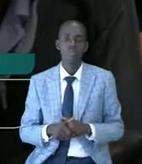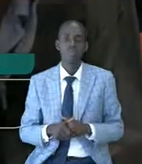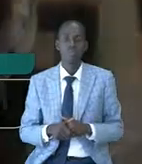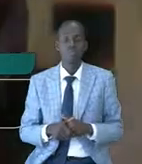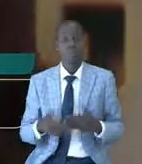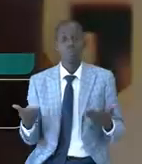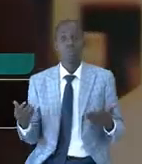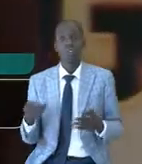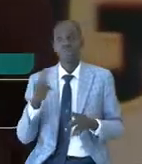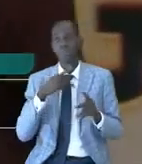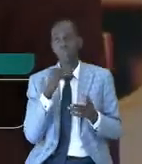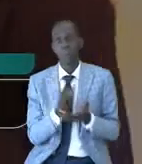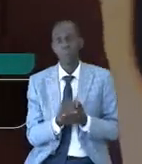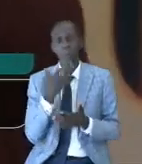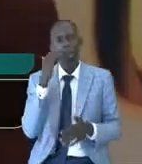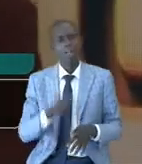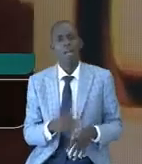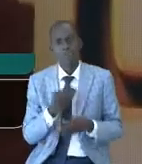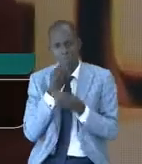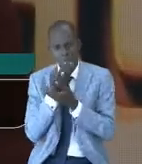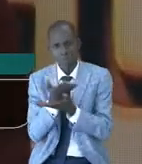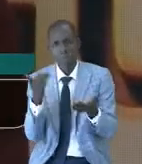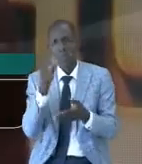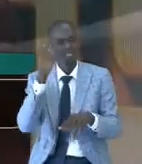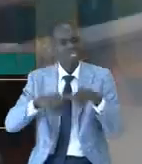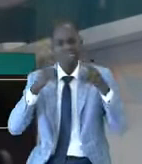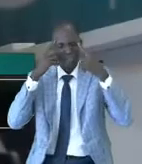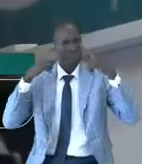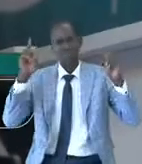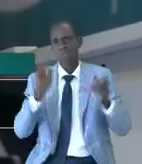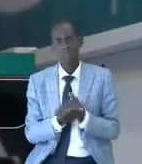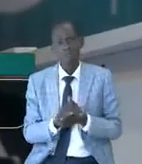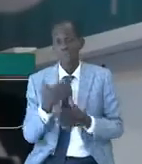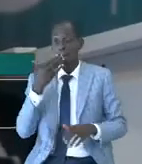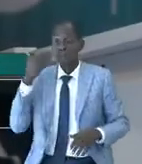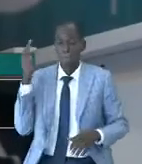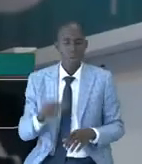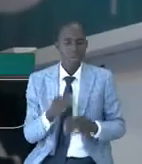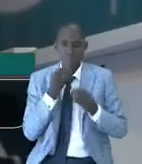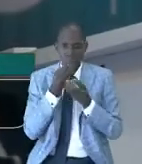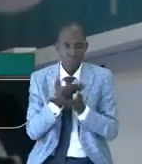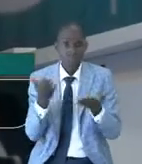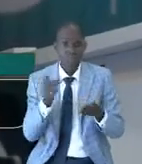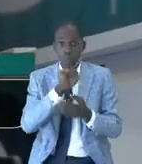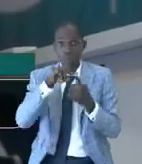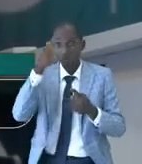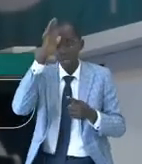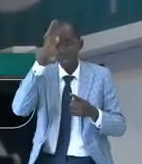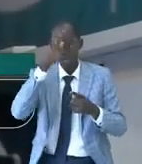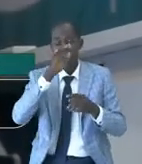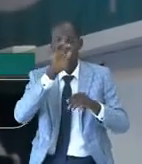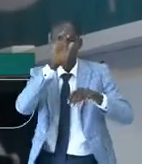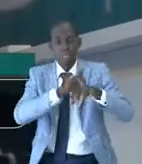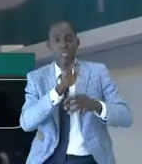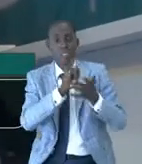make age. Bad news, when daddy got to this age, there's a calamity that happened.